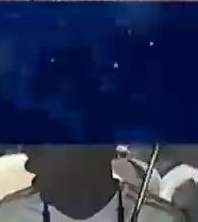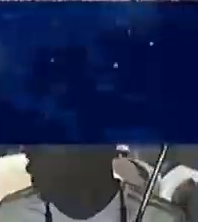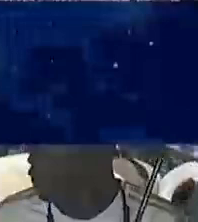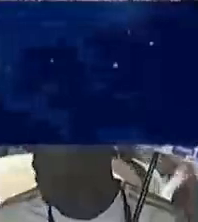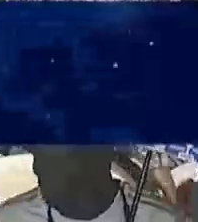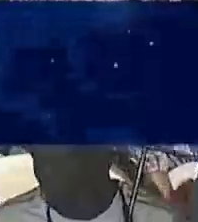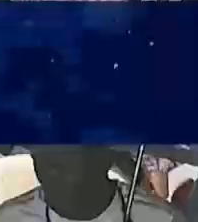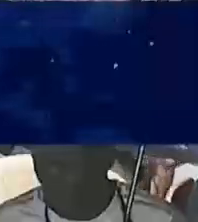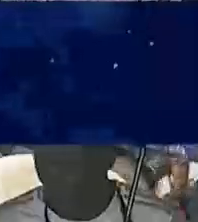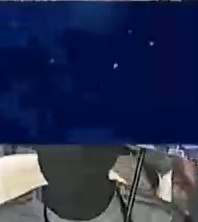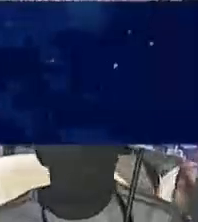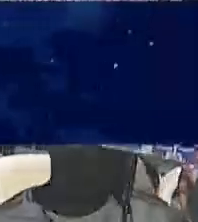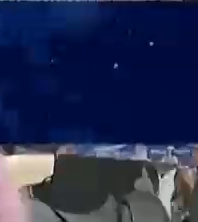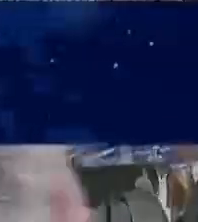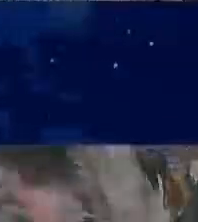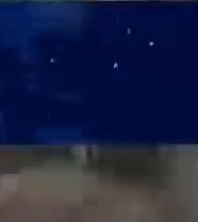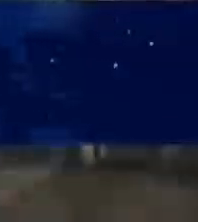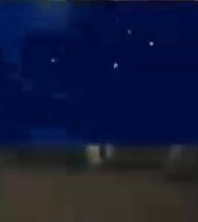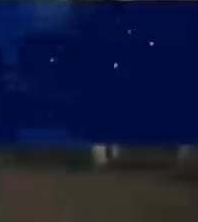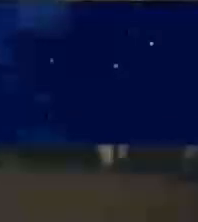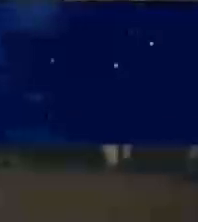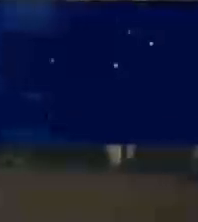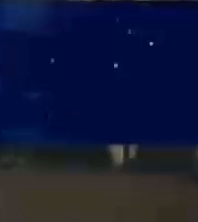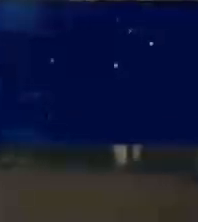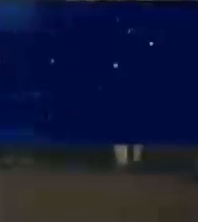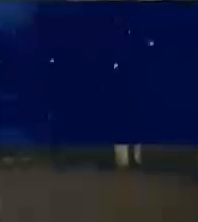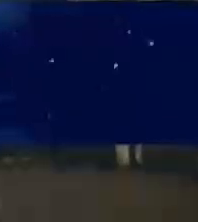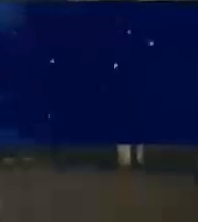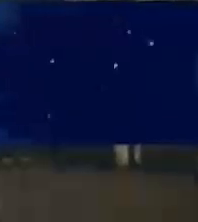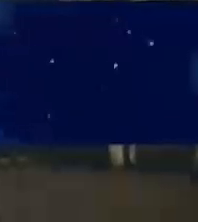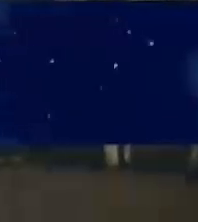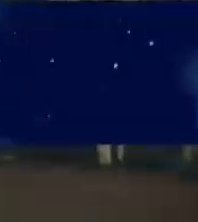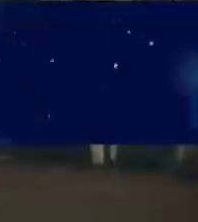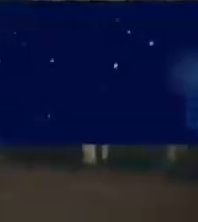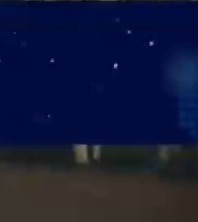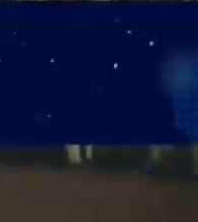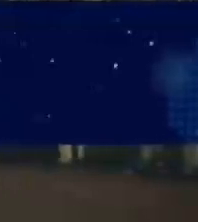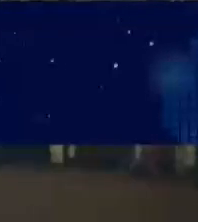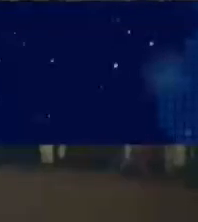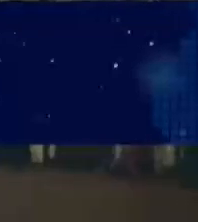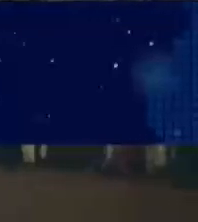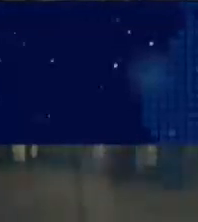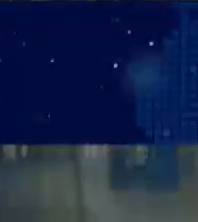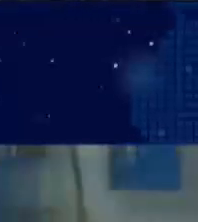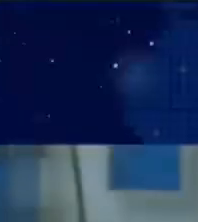through that number that's given. Do that now, and by the grace of God, we shall be in touch with